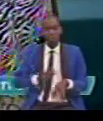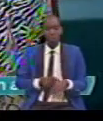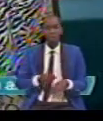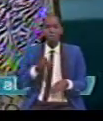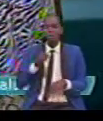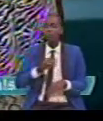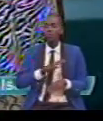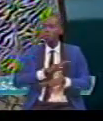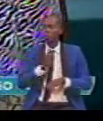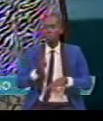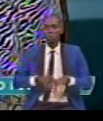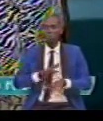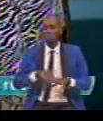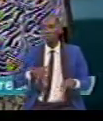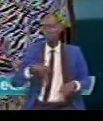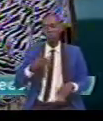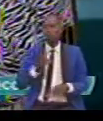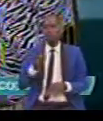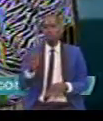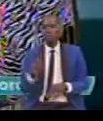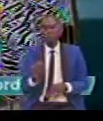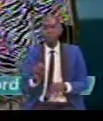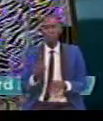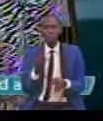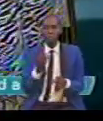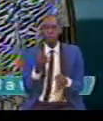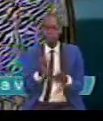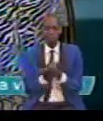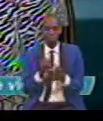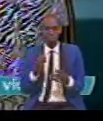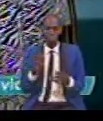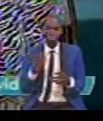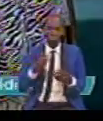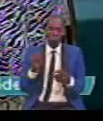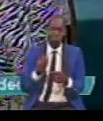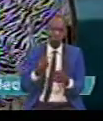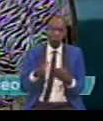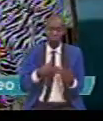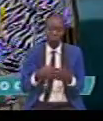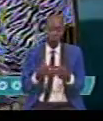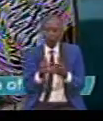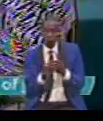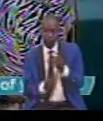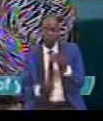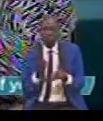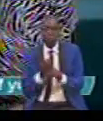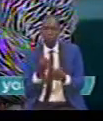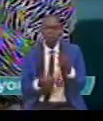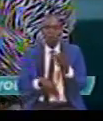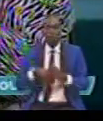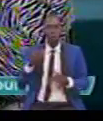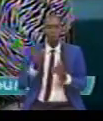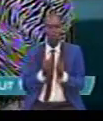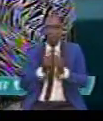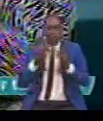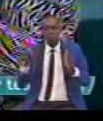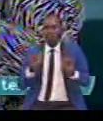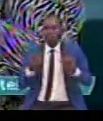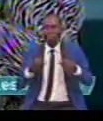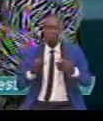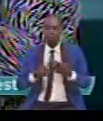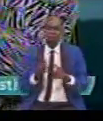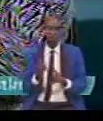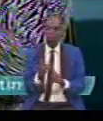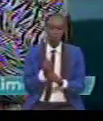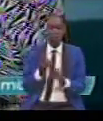anything. So he can now feel that he needs to go to the toilet, and he can even hold the stool for about 20, 30 minutes now. He's